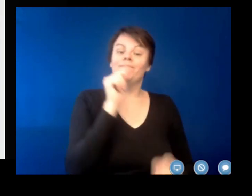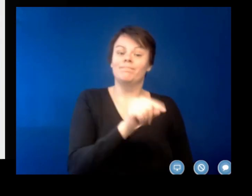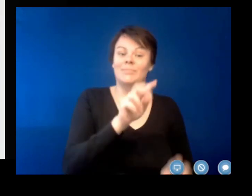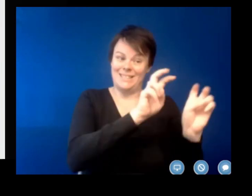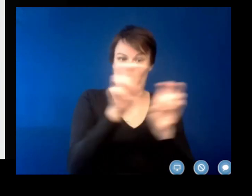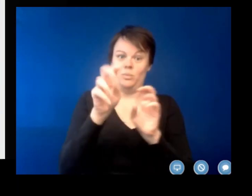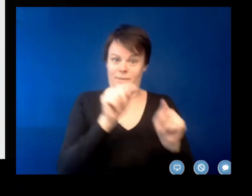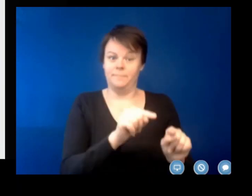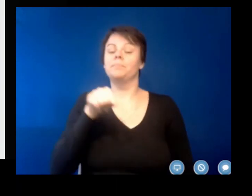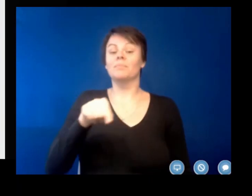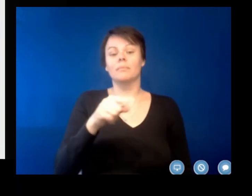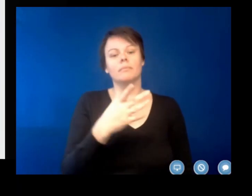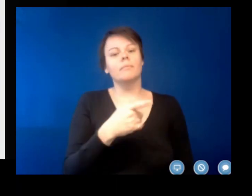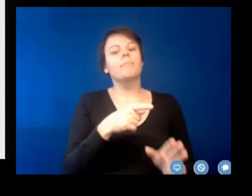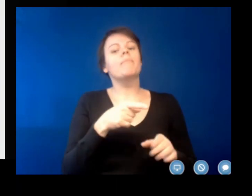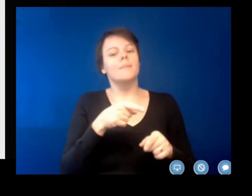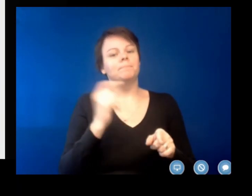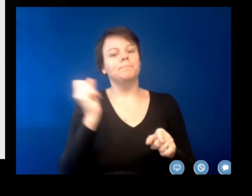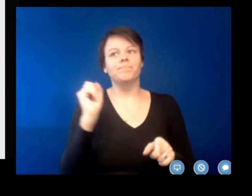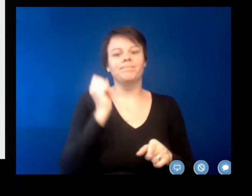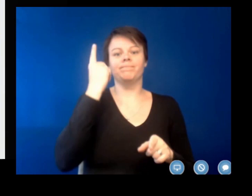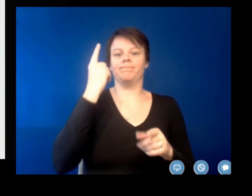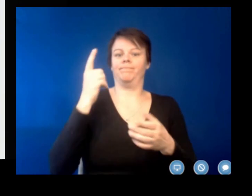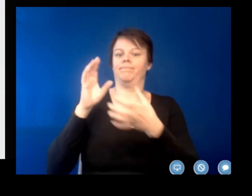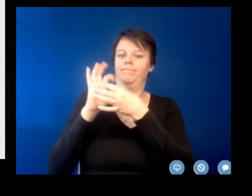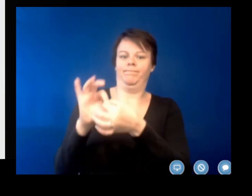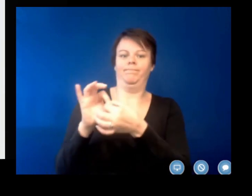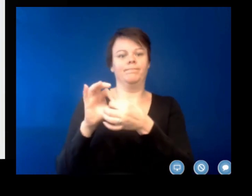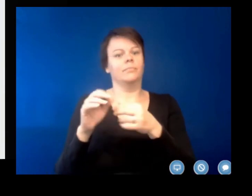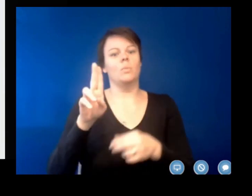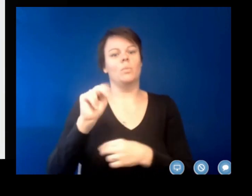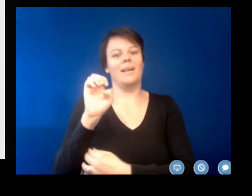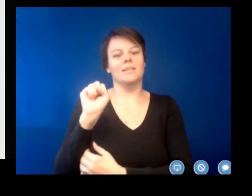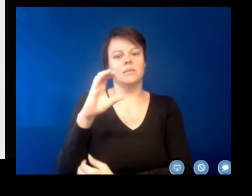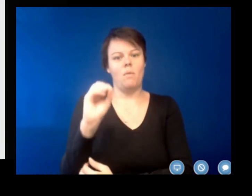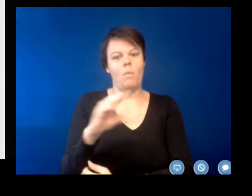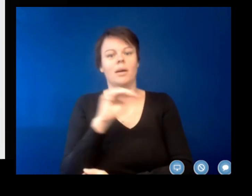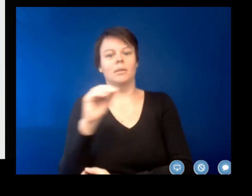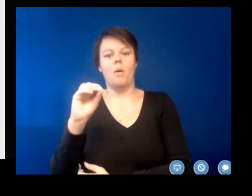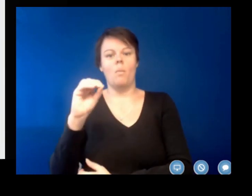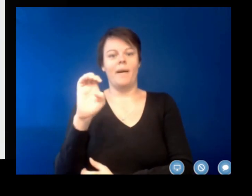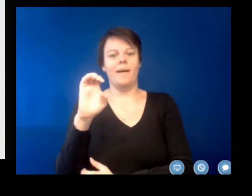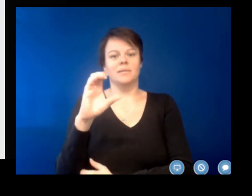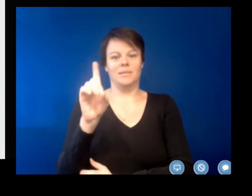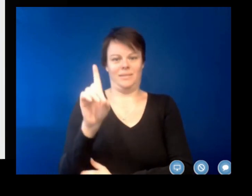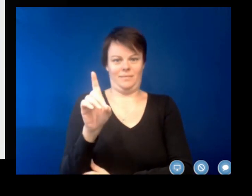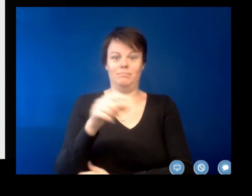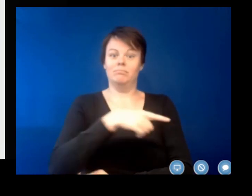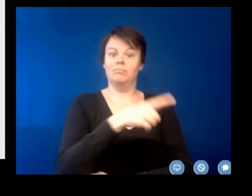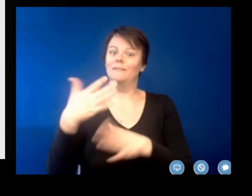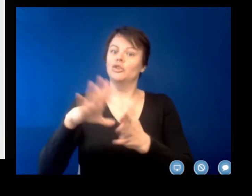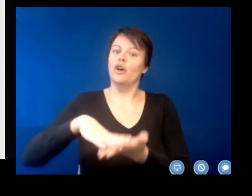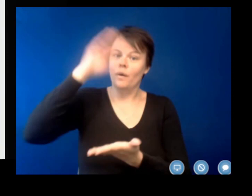third study about young adults after at least 3 months of voluntary services in the Global South